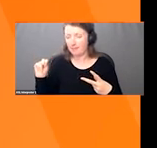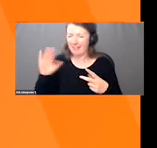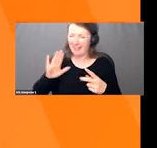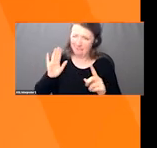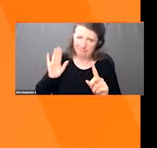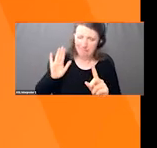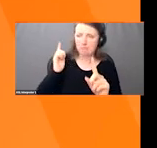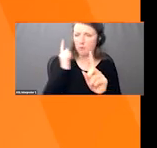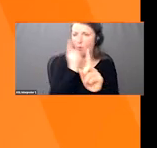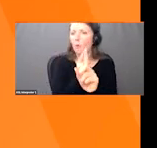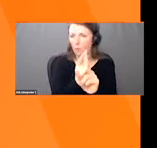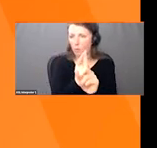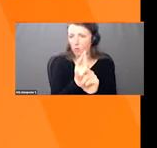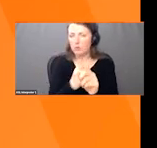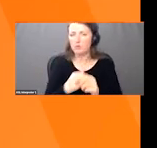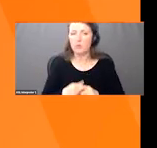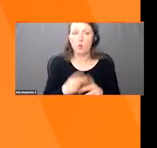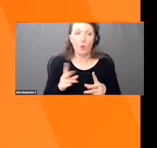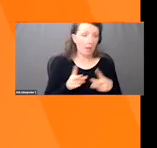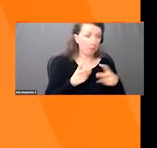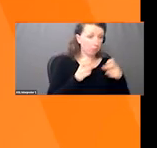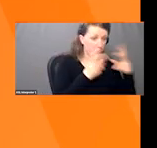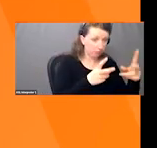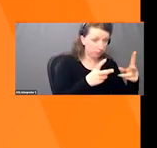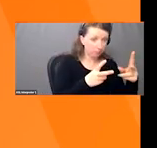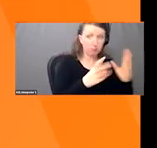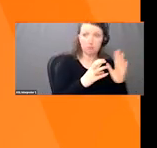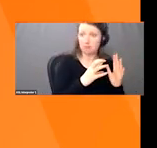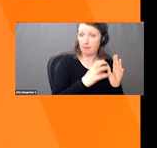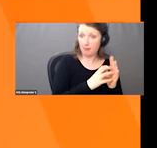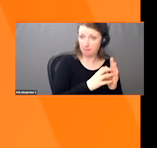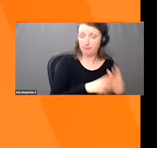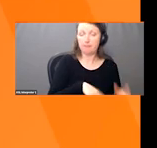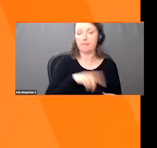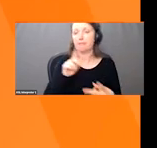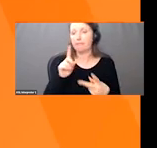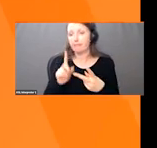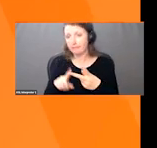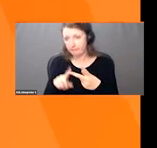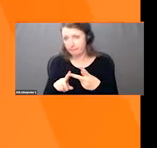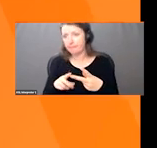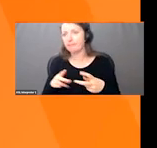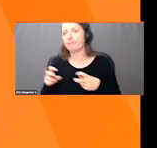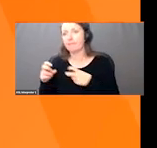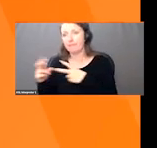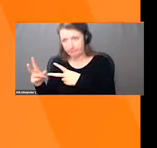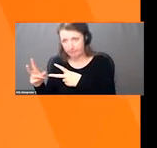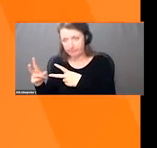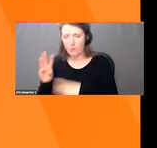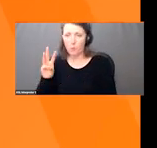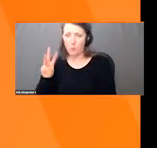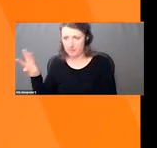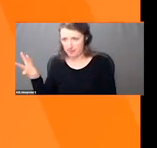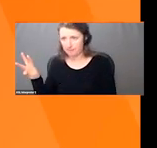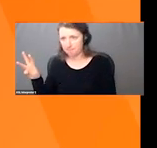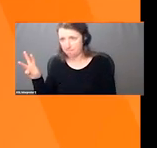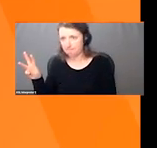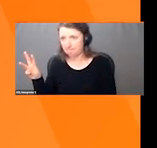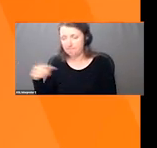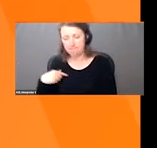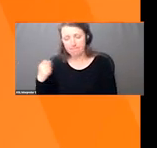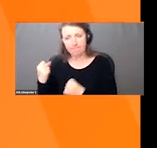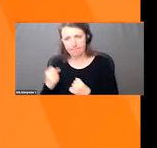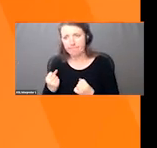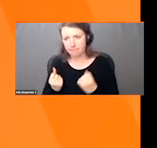written content in 2 places now. I can release that. So if you're already producing a newsletter or a blog, but let's say you don't have